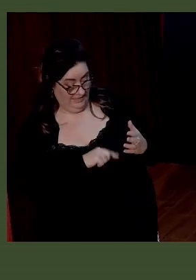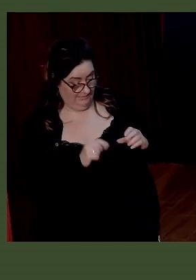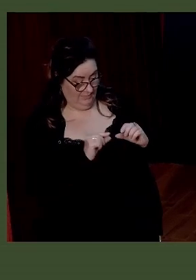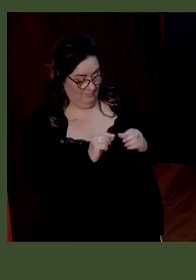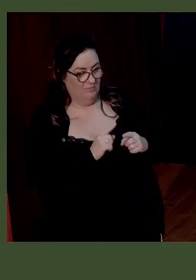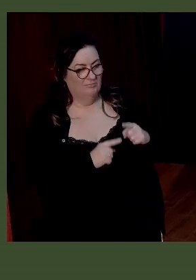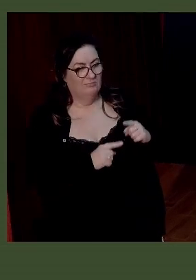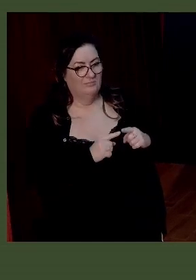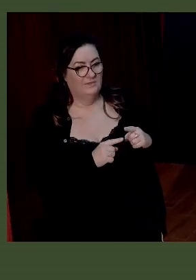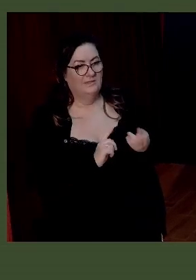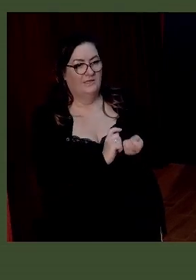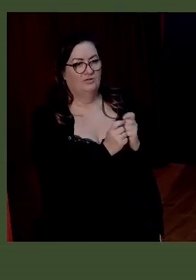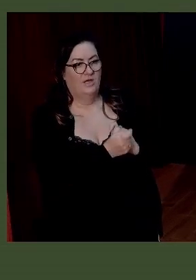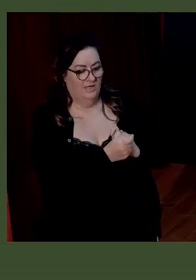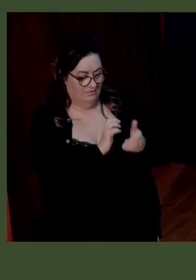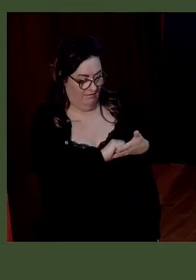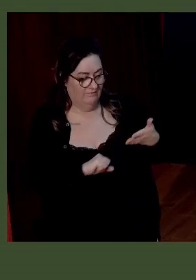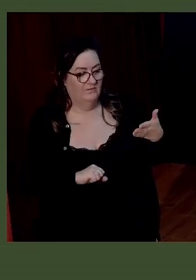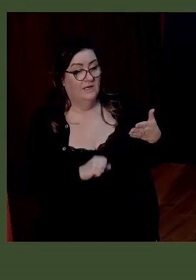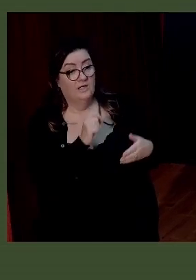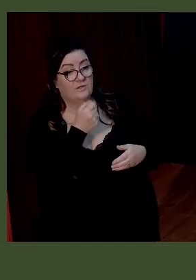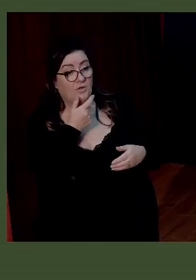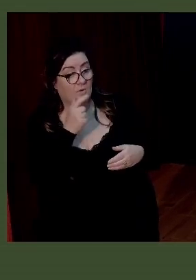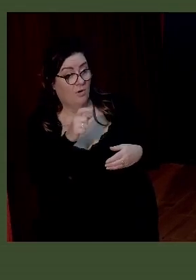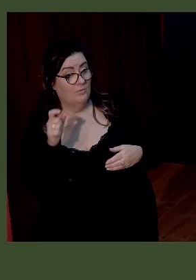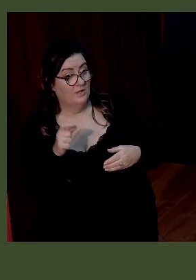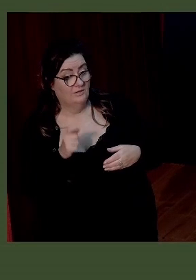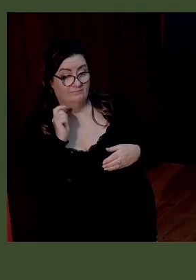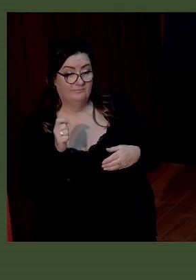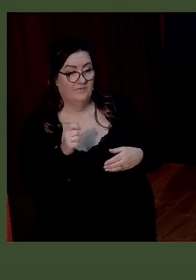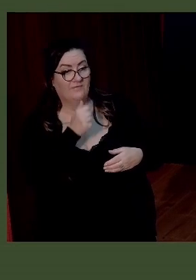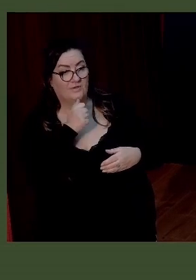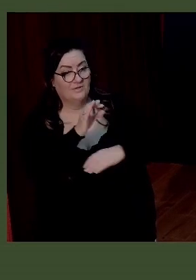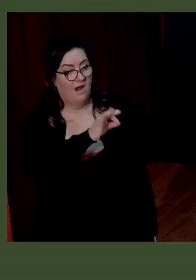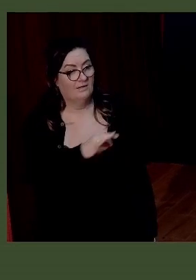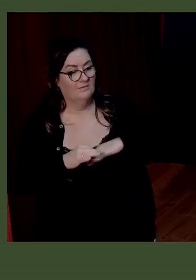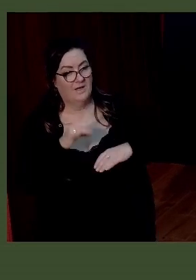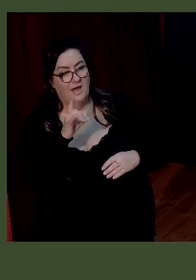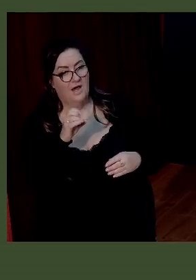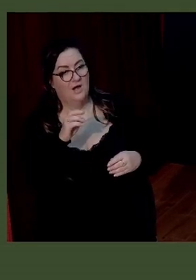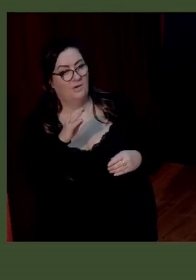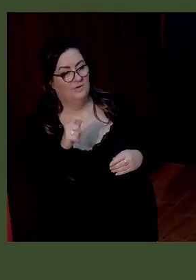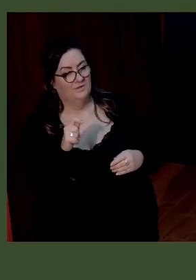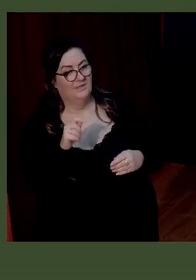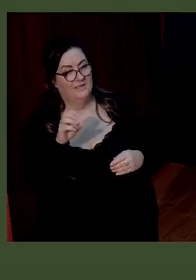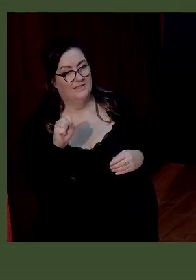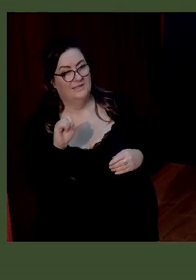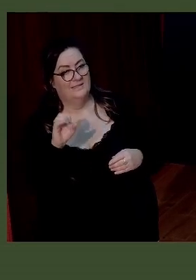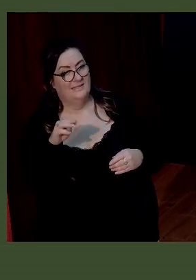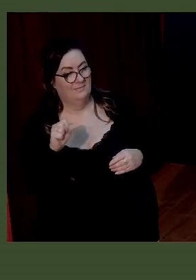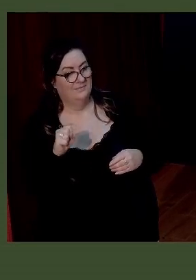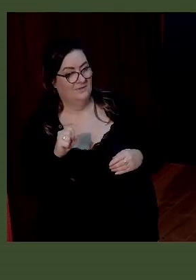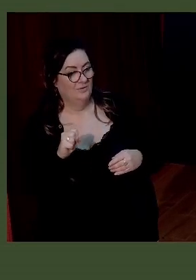there's a switch to rental. And in fact, Dublin Corporation appoints its first housing architect, Herbert Sims, who died tragically